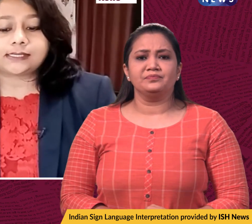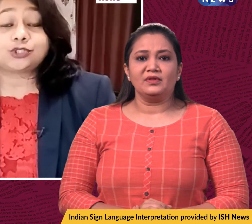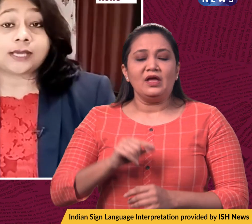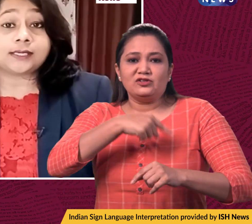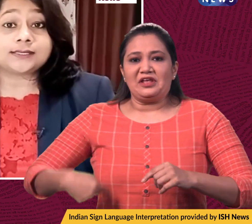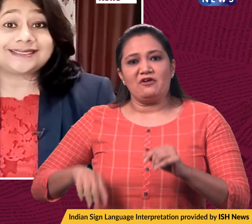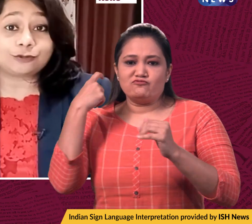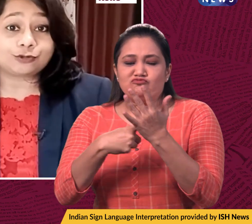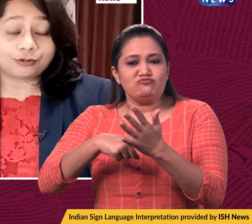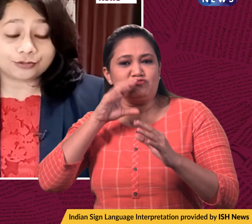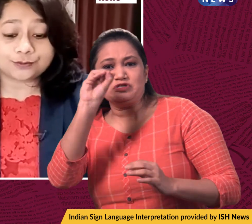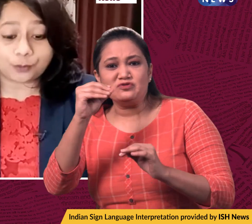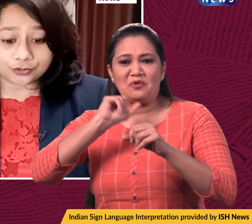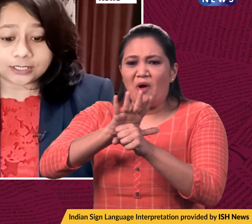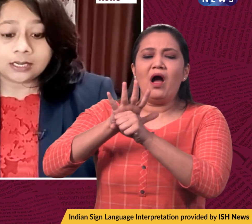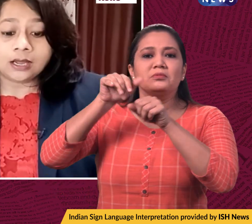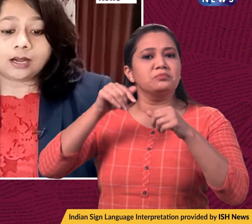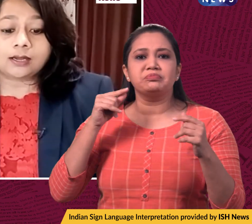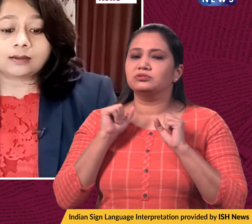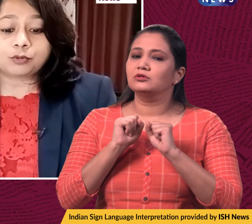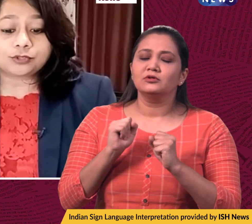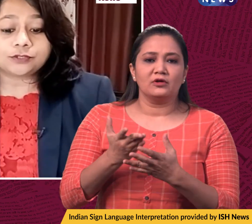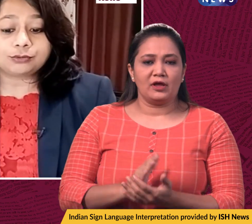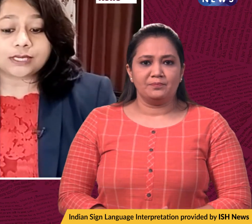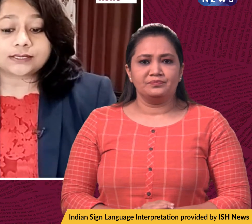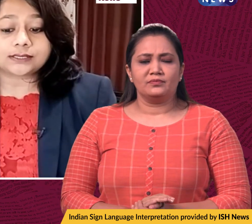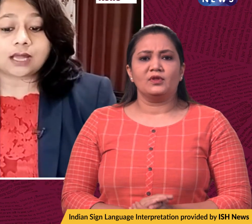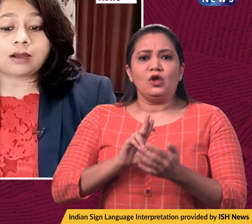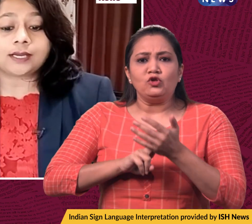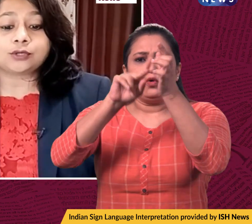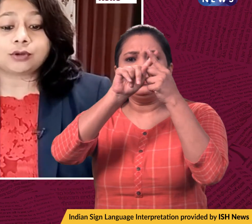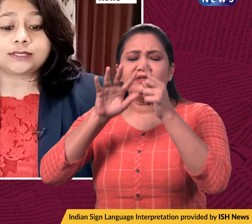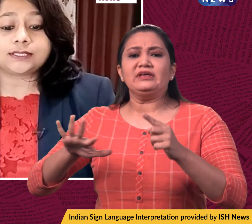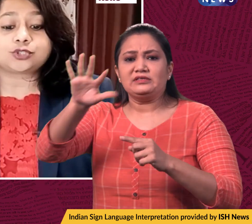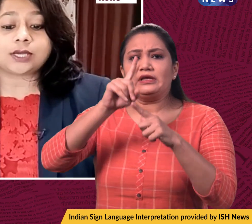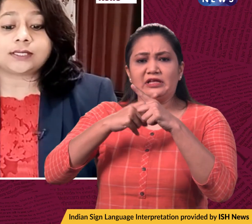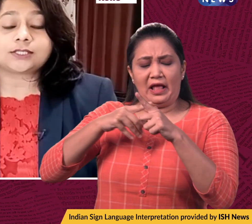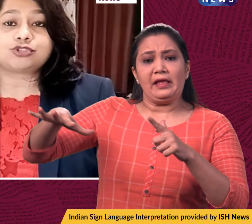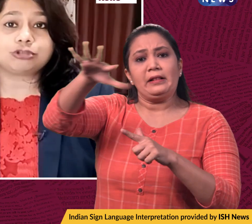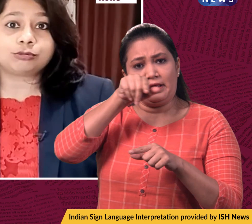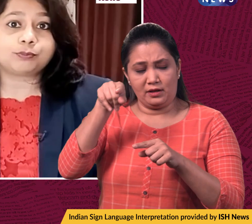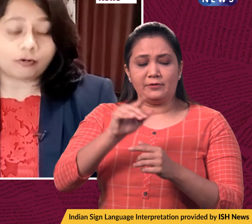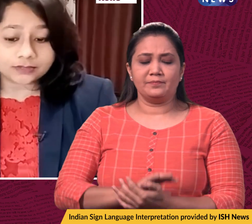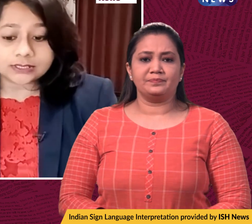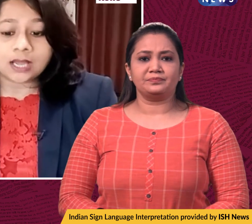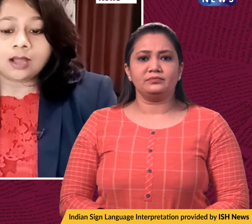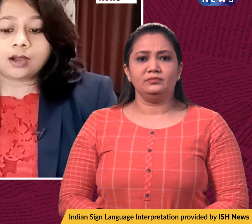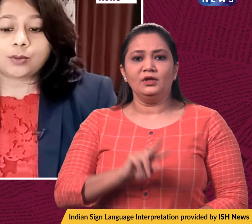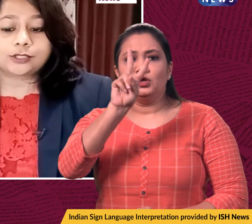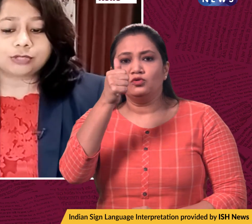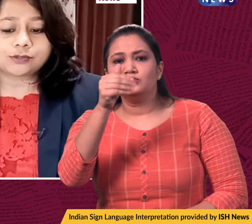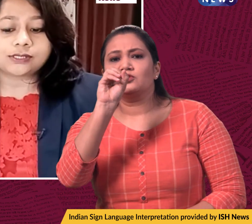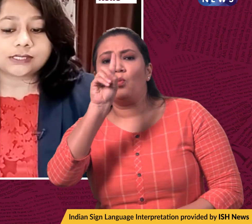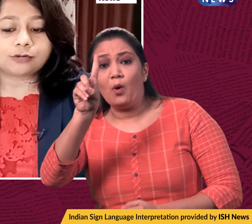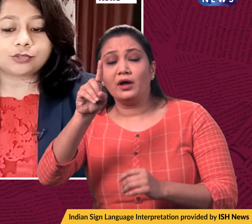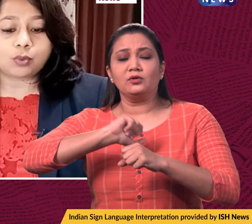is testing China's zero-tolerance policy. Most of the new cases are in northeast China's Shillun province,